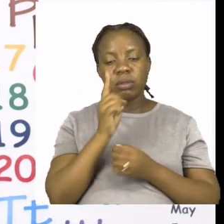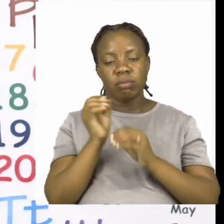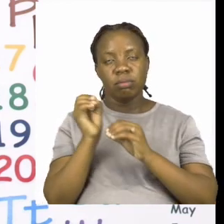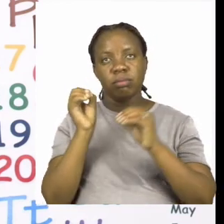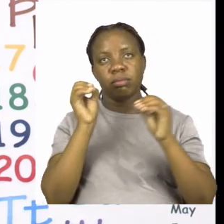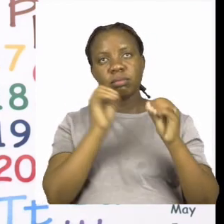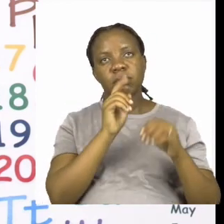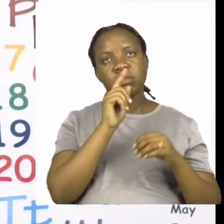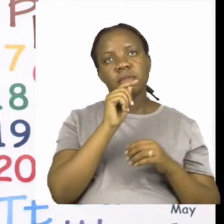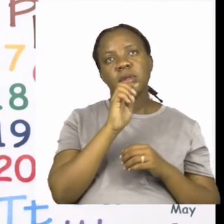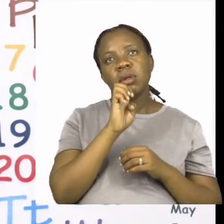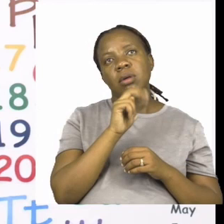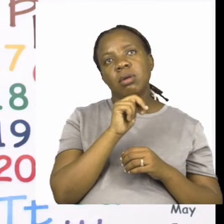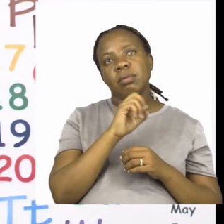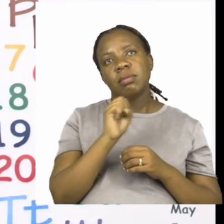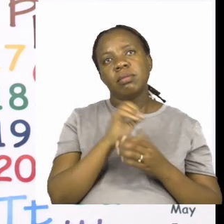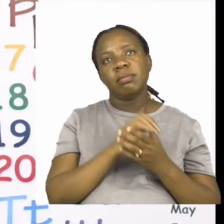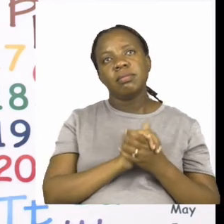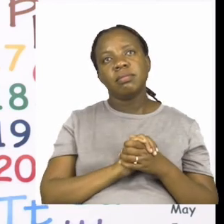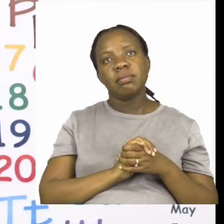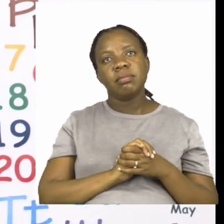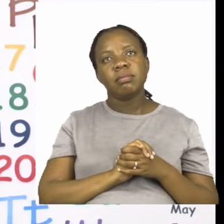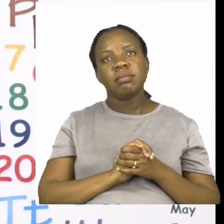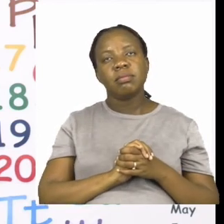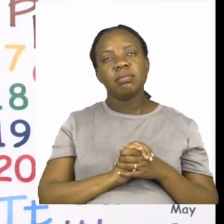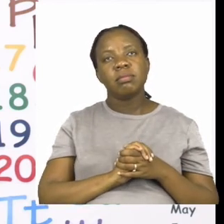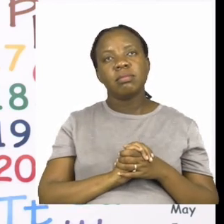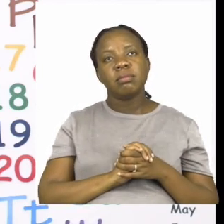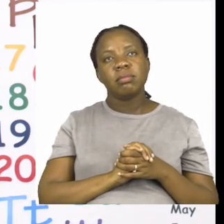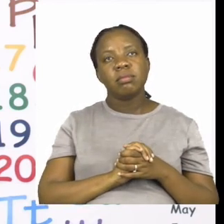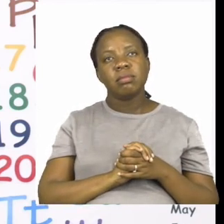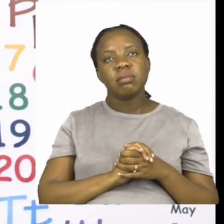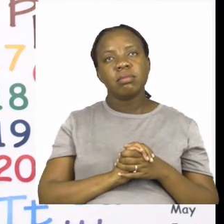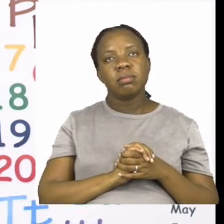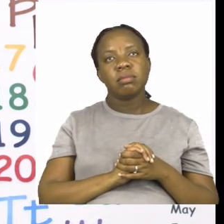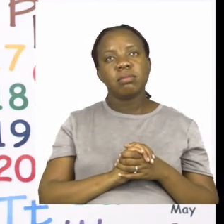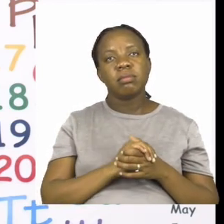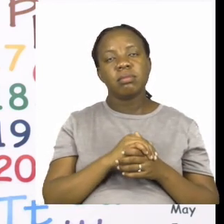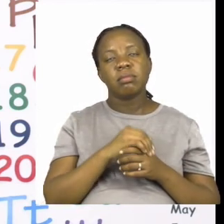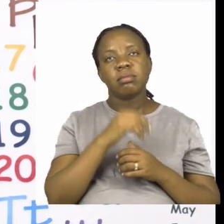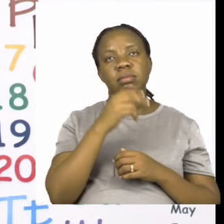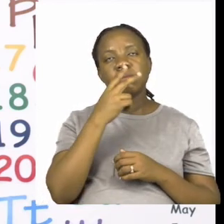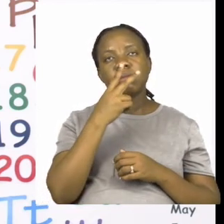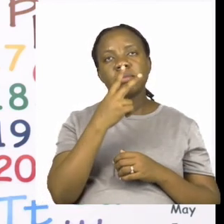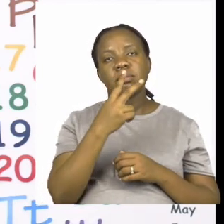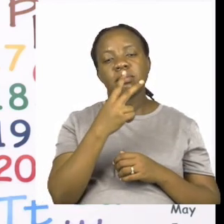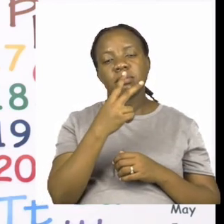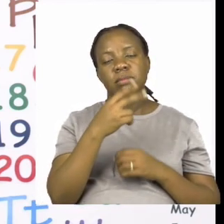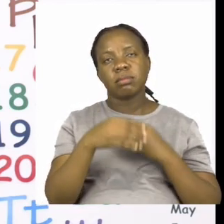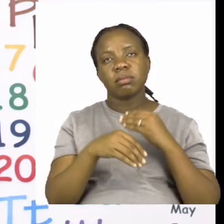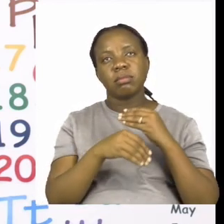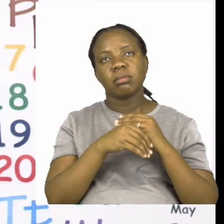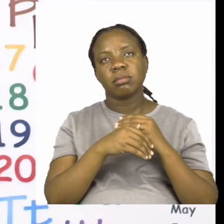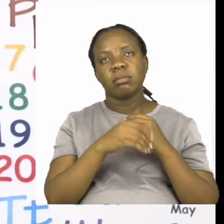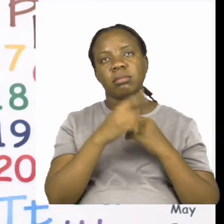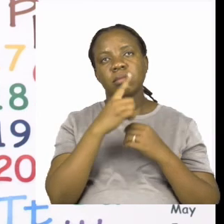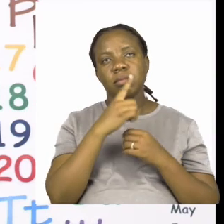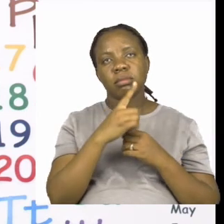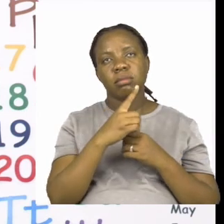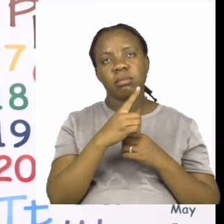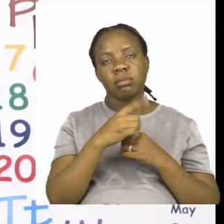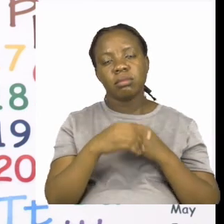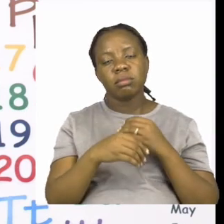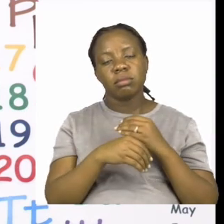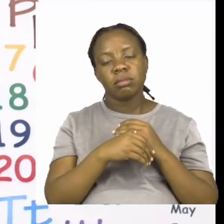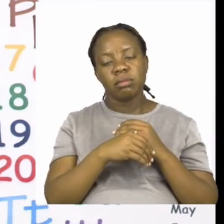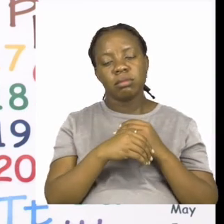we have to add up all our tens. And we say 2 plus 1 plus